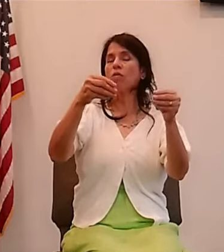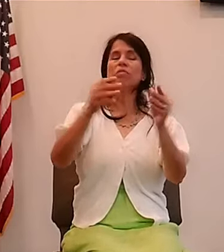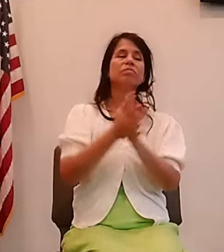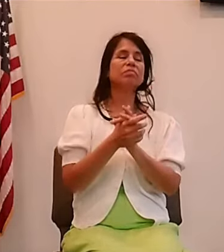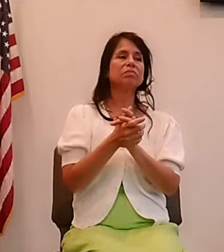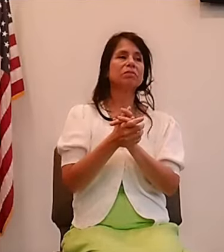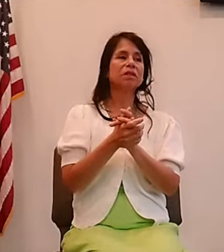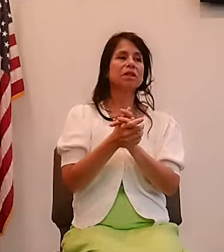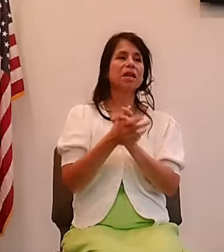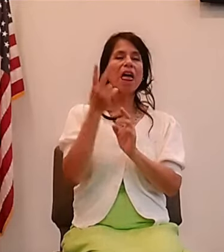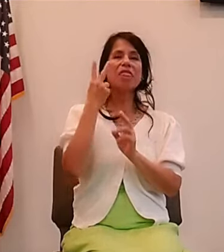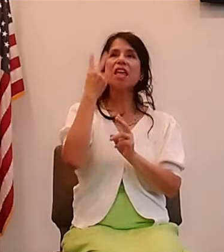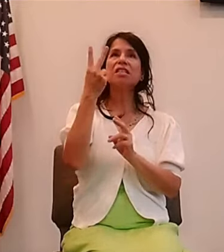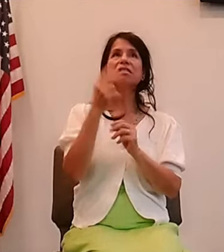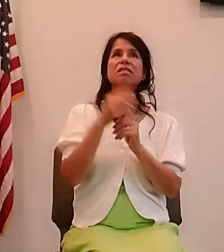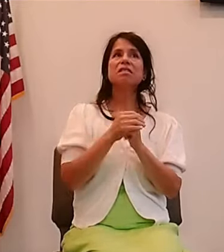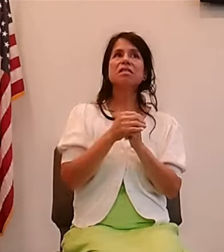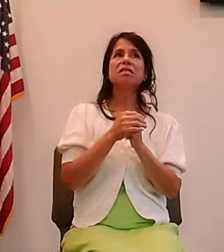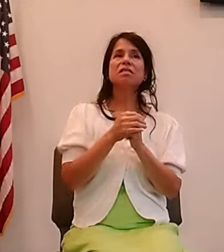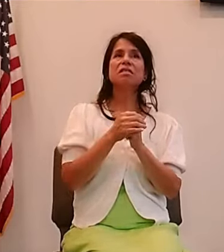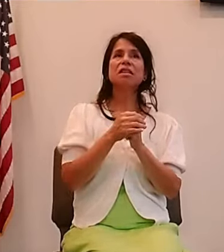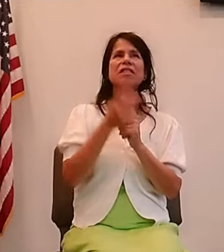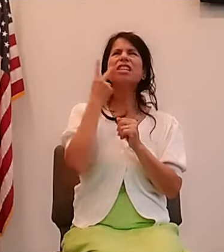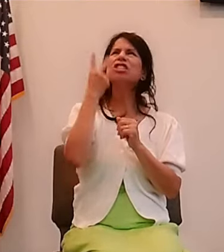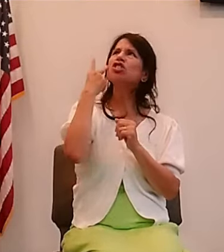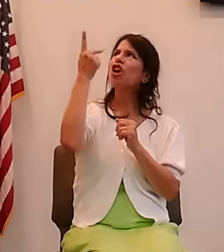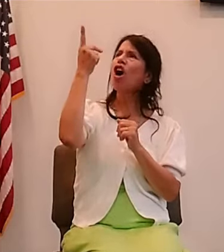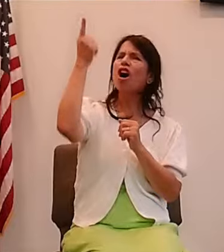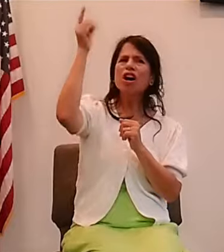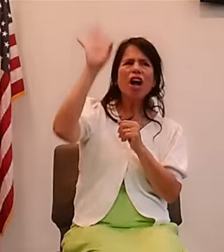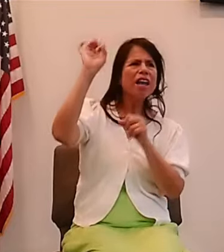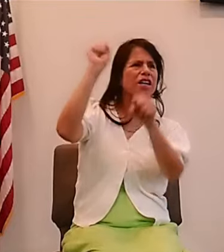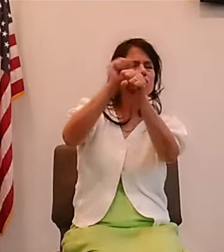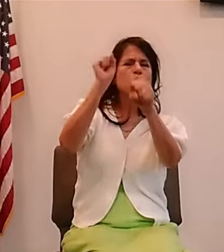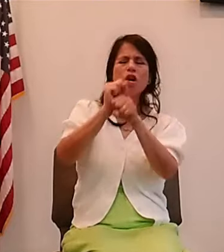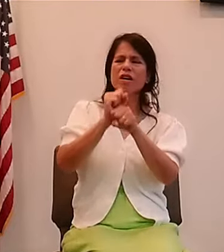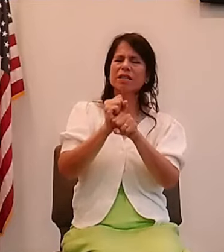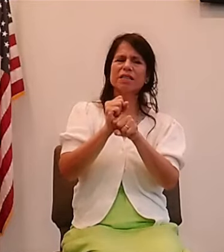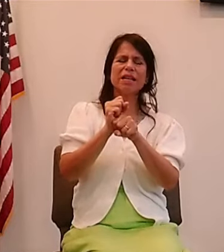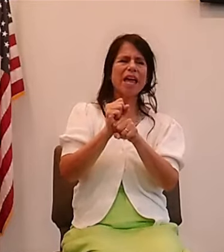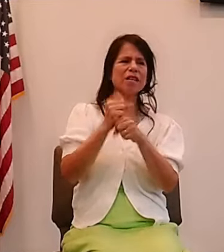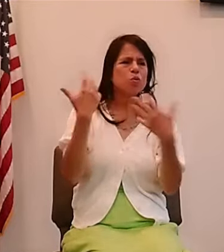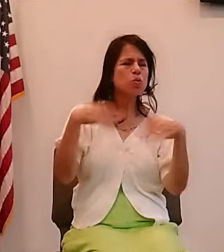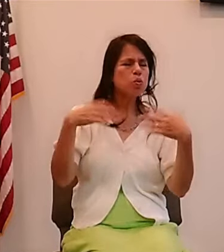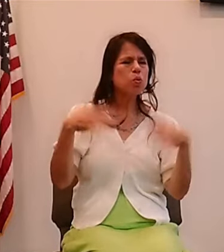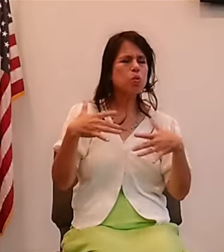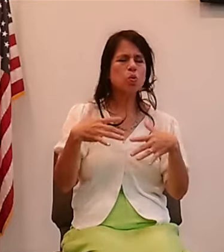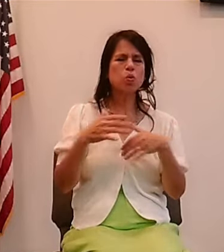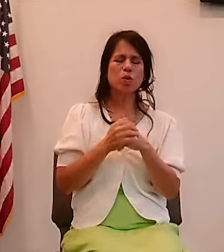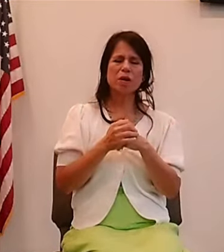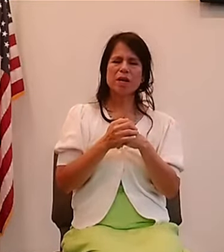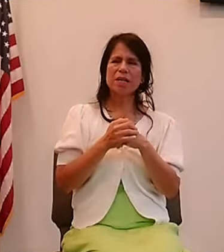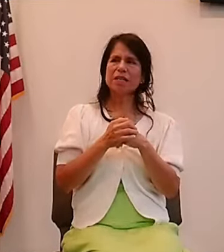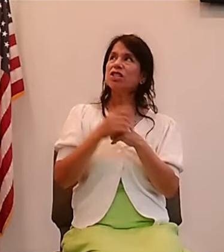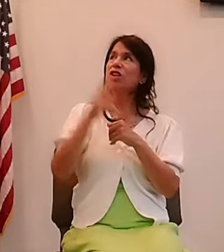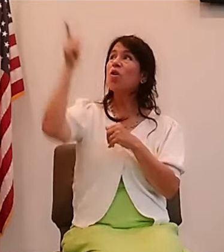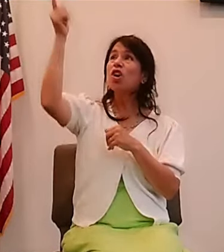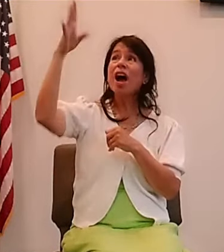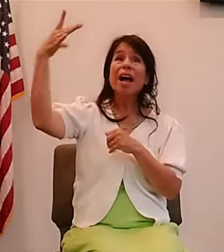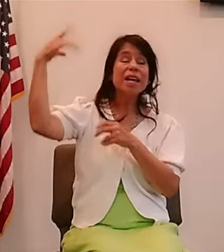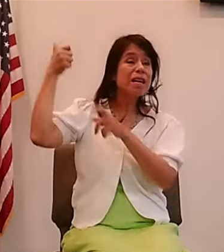They saw the works of the Lord, his wonderful deeds in the deep. For he spoke and stirred up a tempest